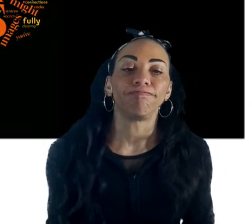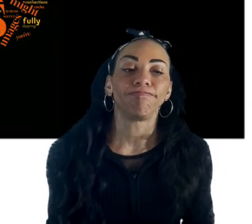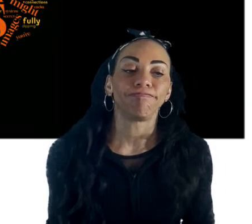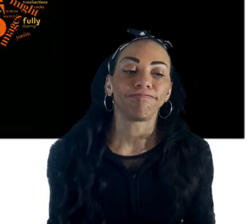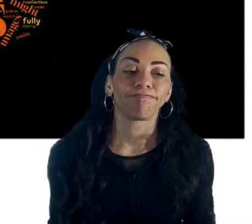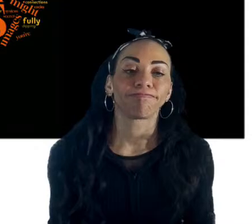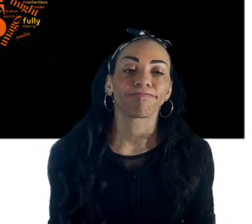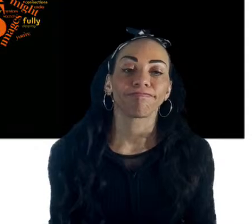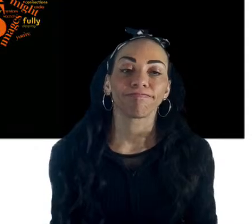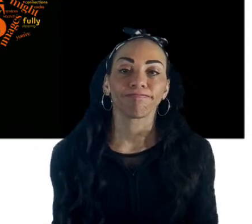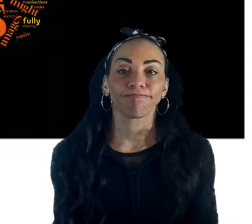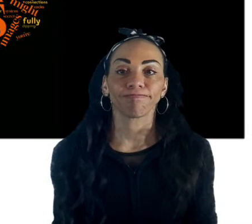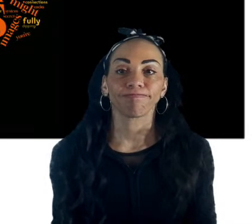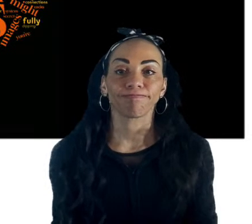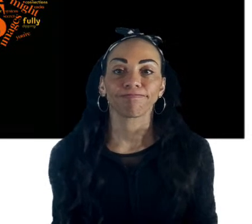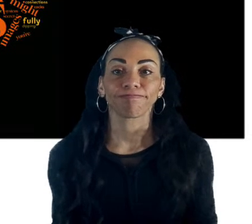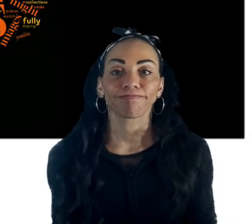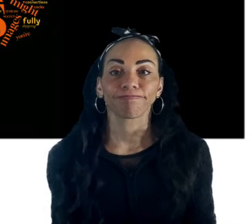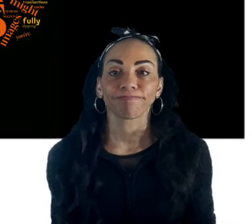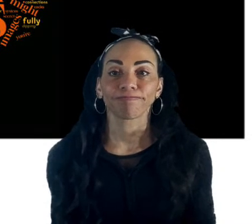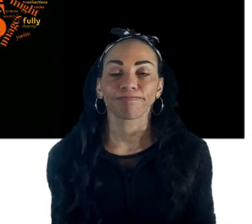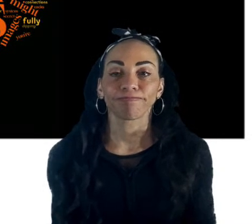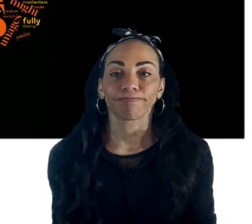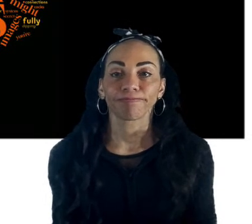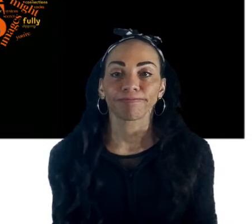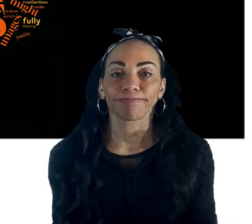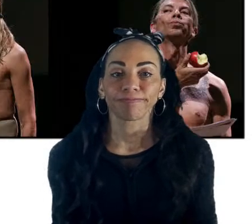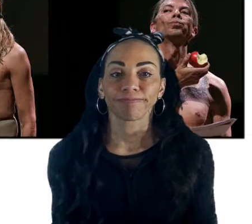I've explored. Have we got some more?